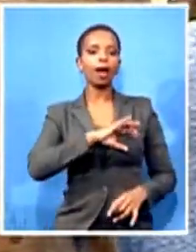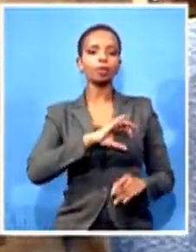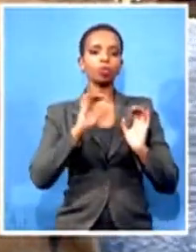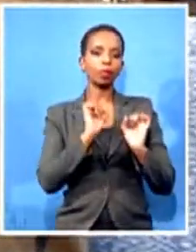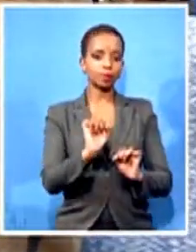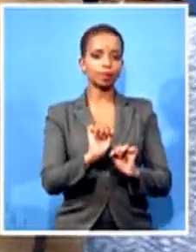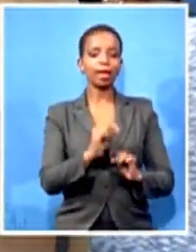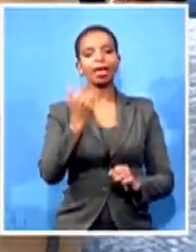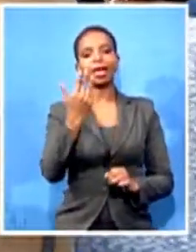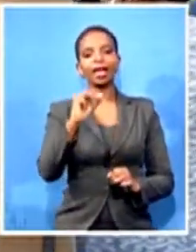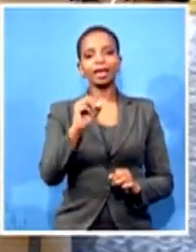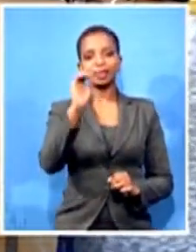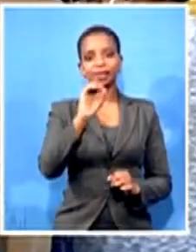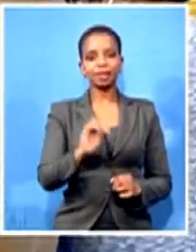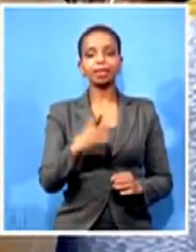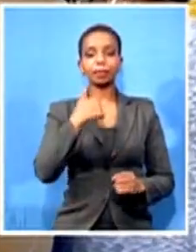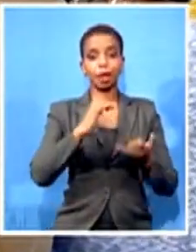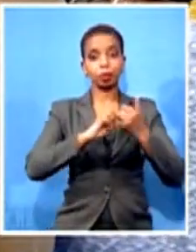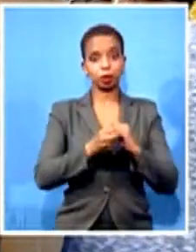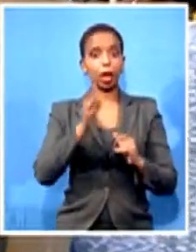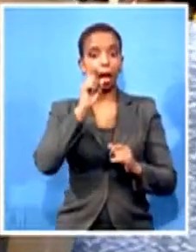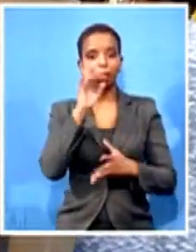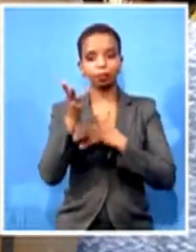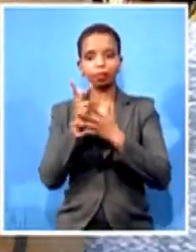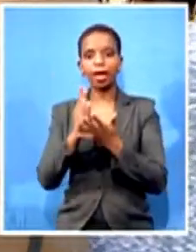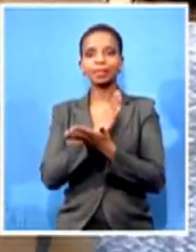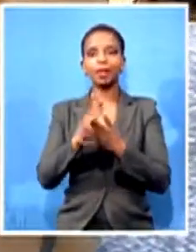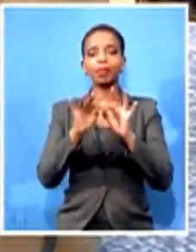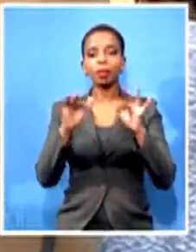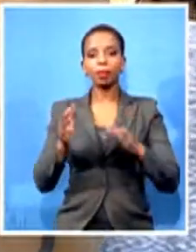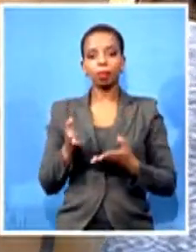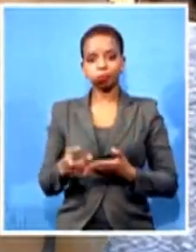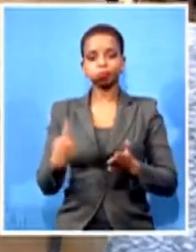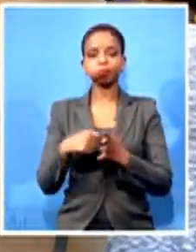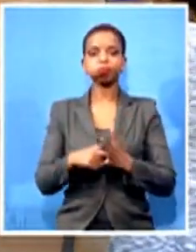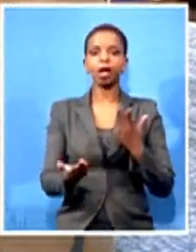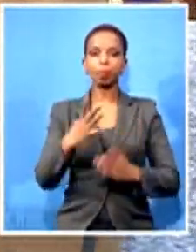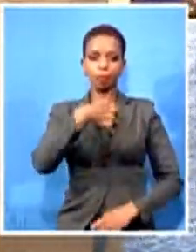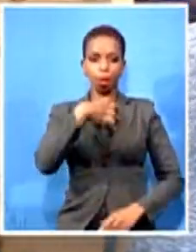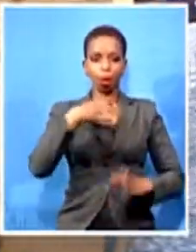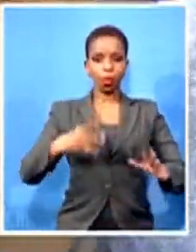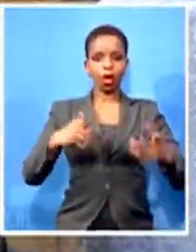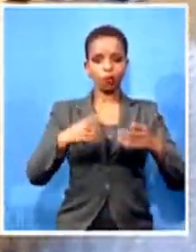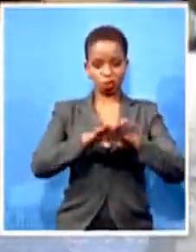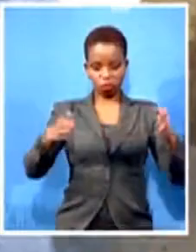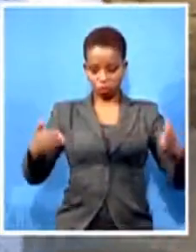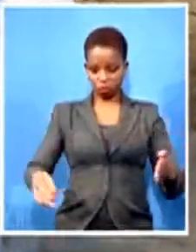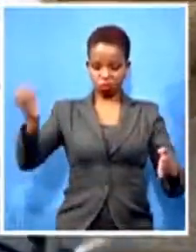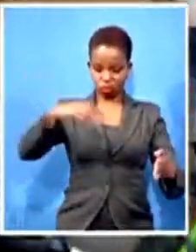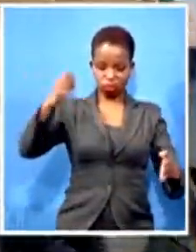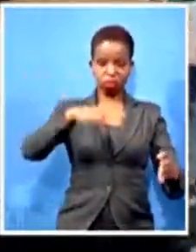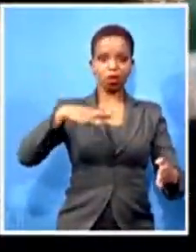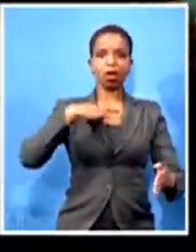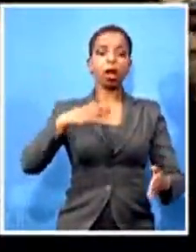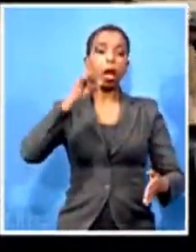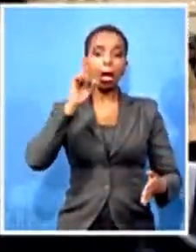to some of the shoppers here, or maybe one of the store owners, and see if they'll be able to speak to us about returning back here and doing selling